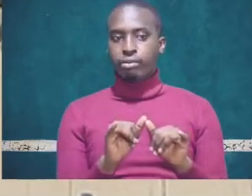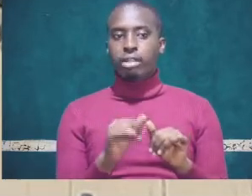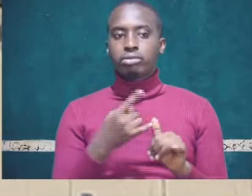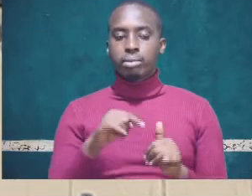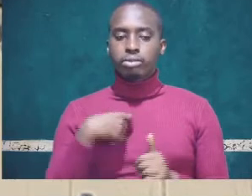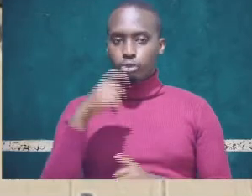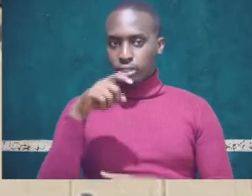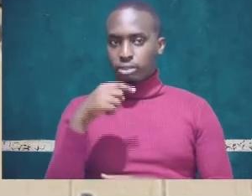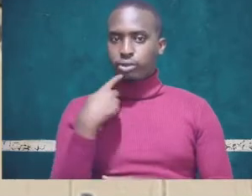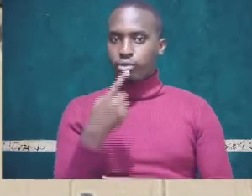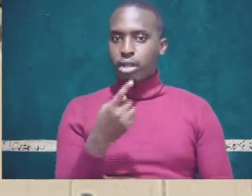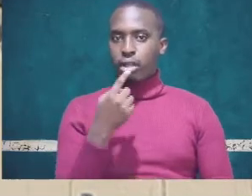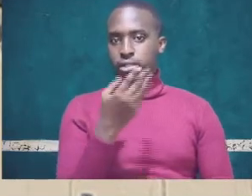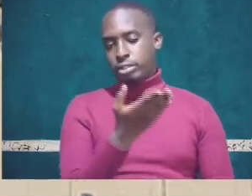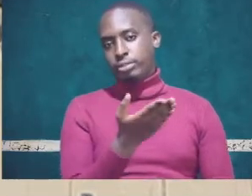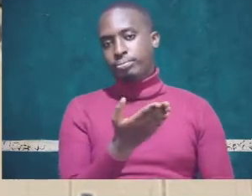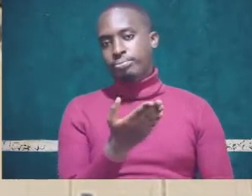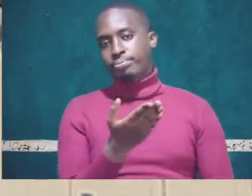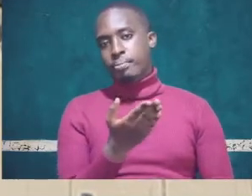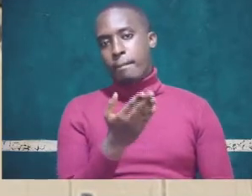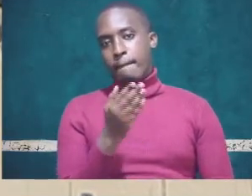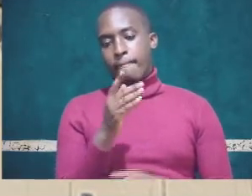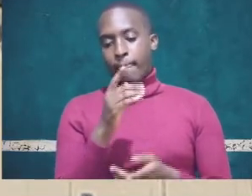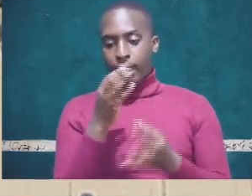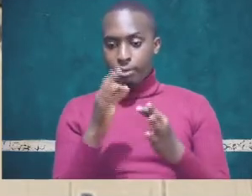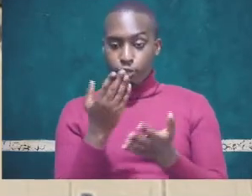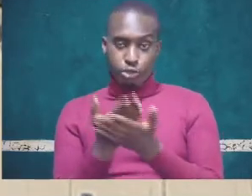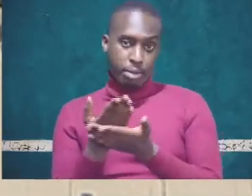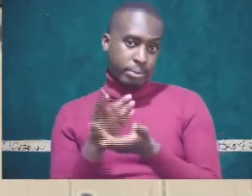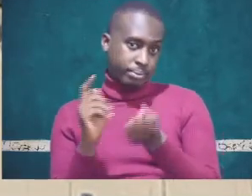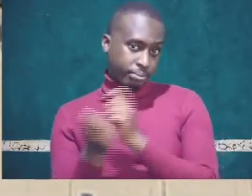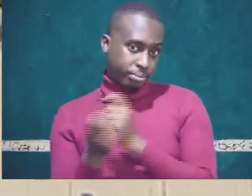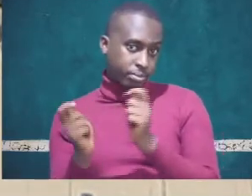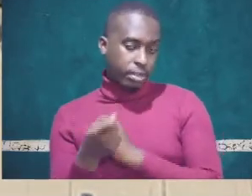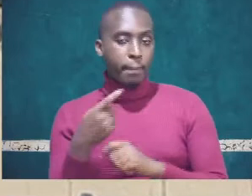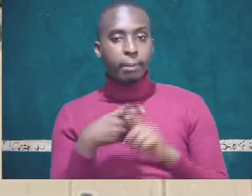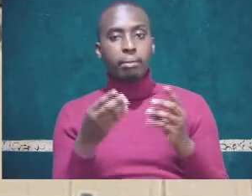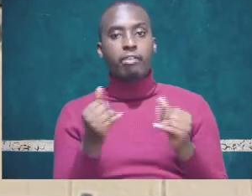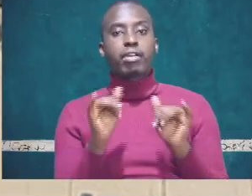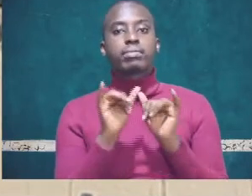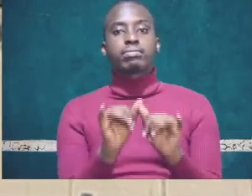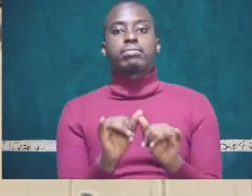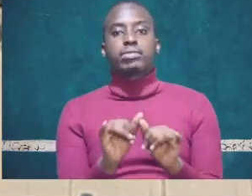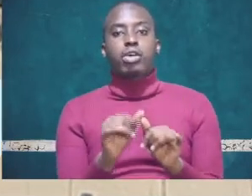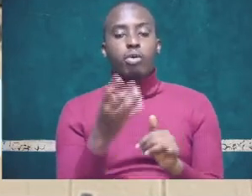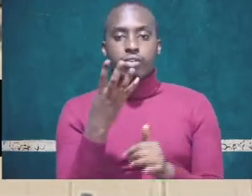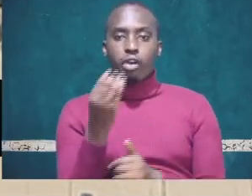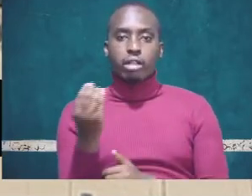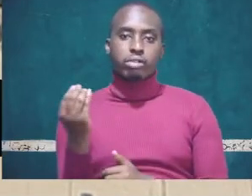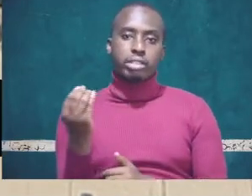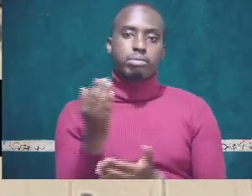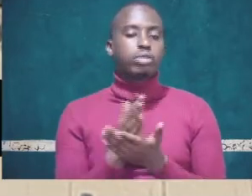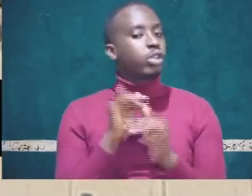need to illustrate this. Quantity demanded is changing, but the price is constant. Maybe at our 400, which